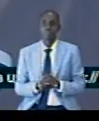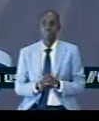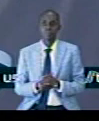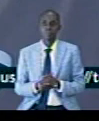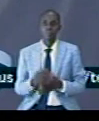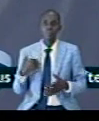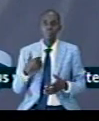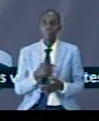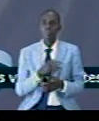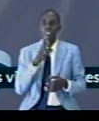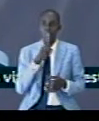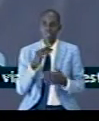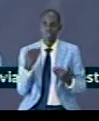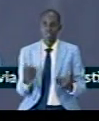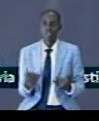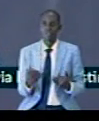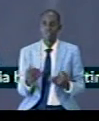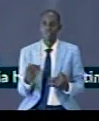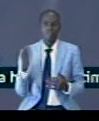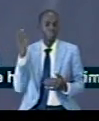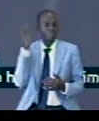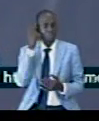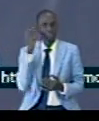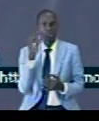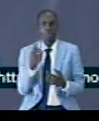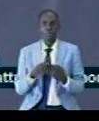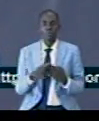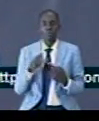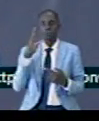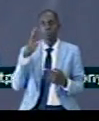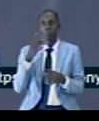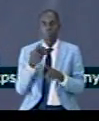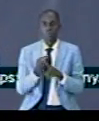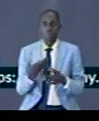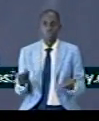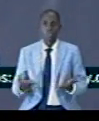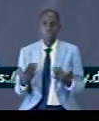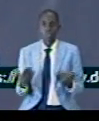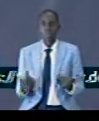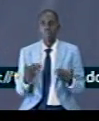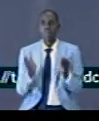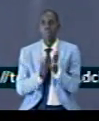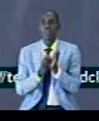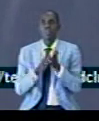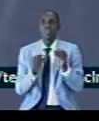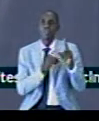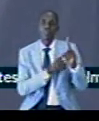We are taking testimonies from the Alpha location now. Praise the Lord.